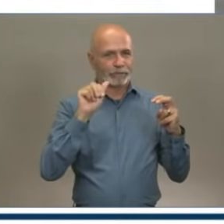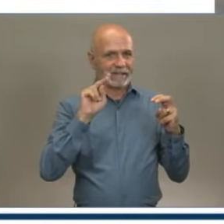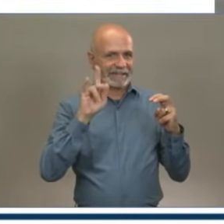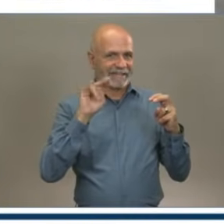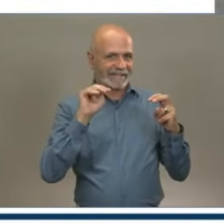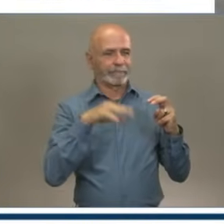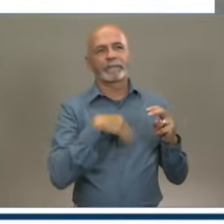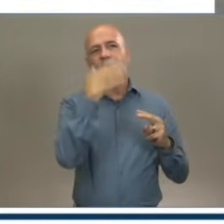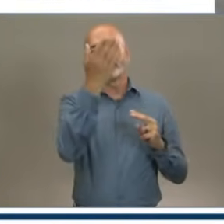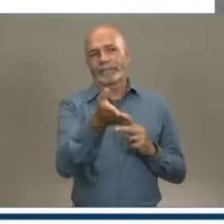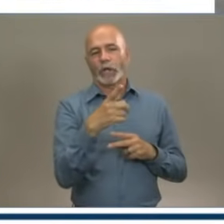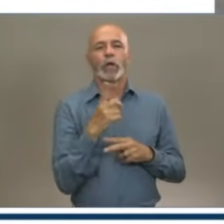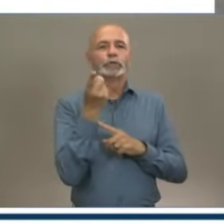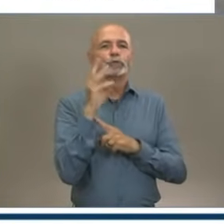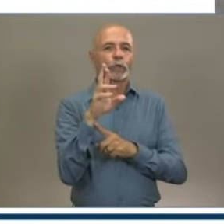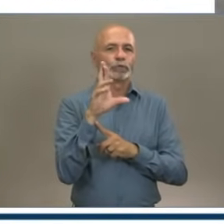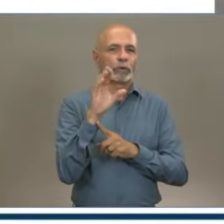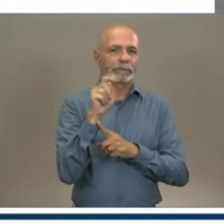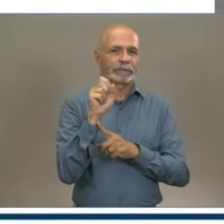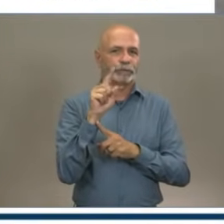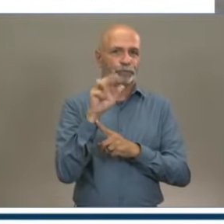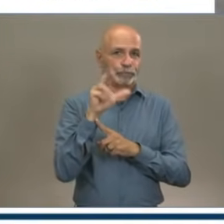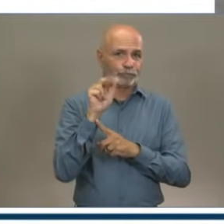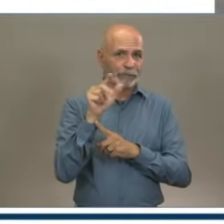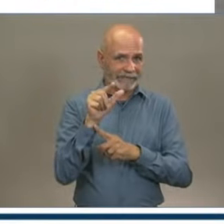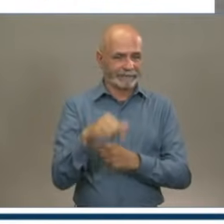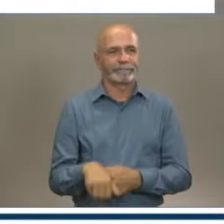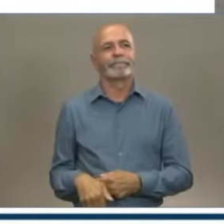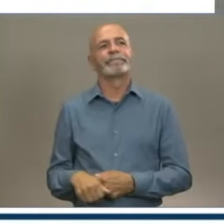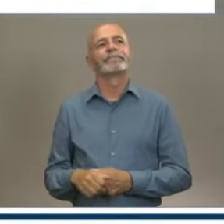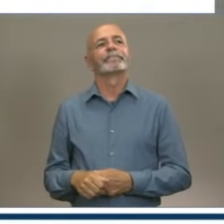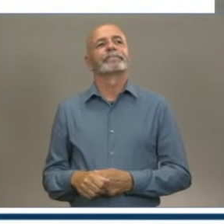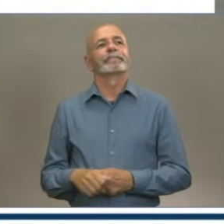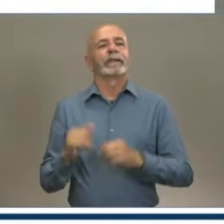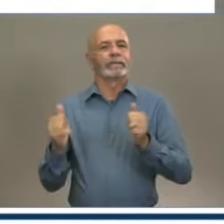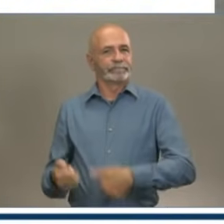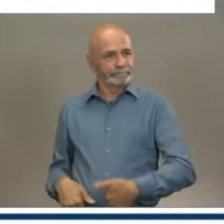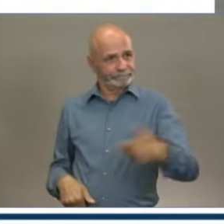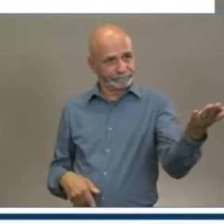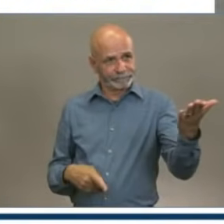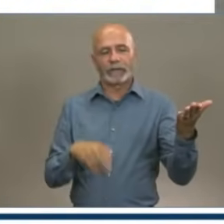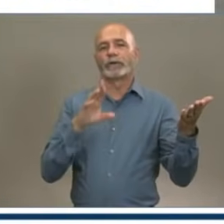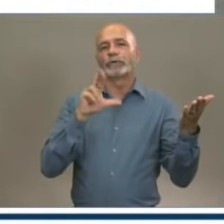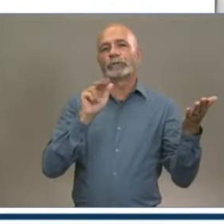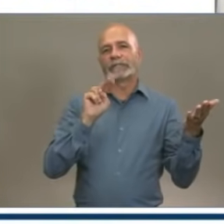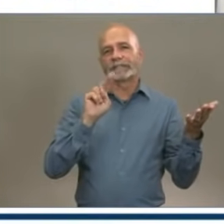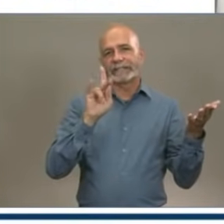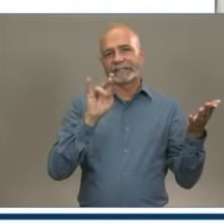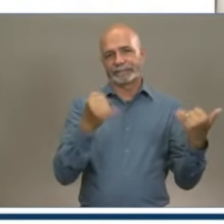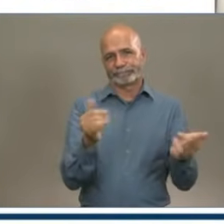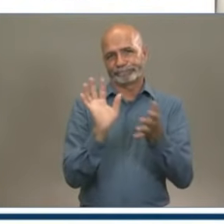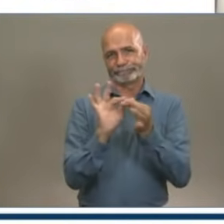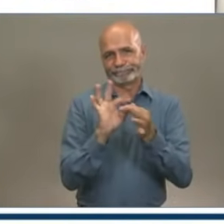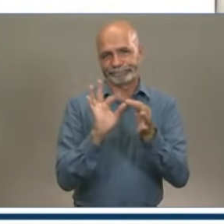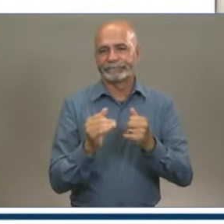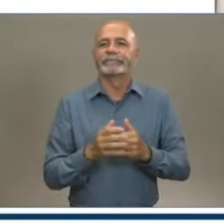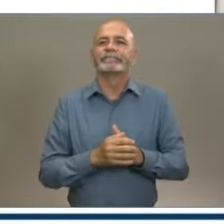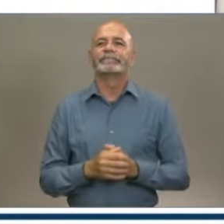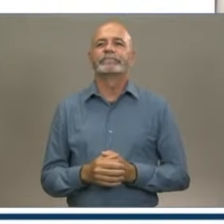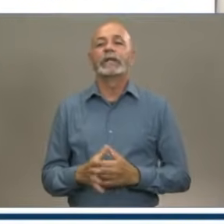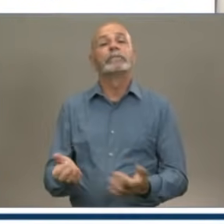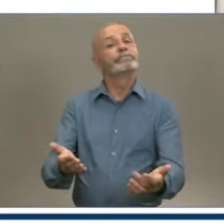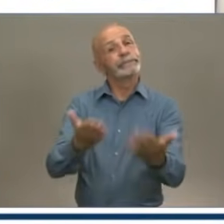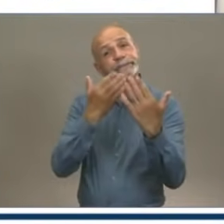of Nova Scotia, and Dr. Robert Strang, Chief Medical Officer of Health for Nova Scotia. Go ahead, Premier. Thank you, Tina. So we